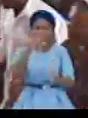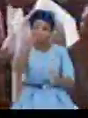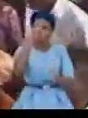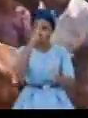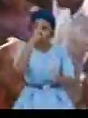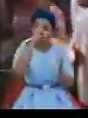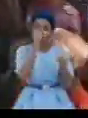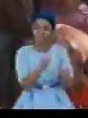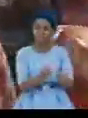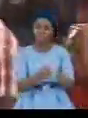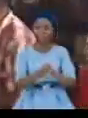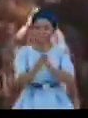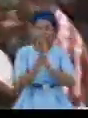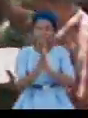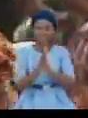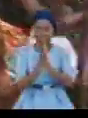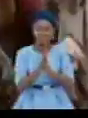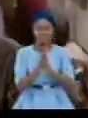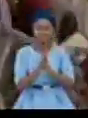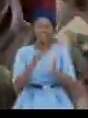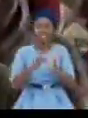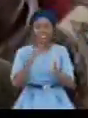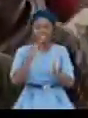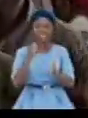It's yours.